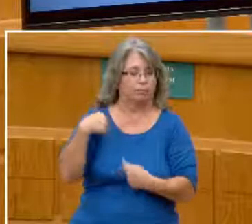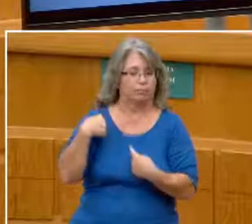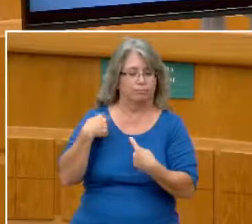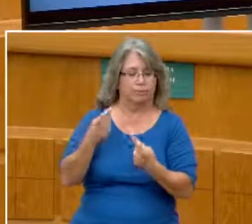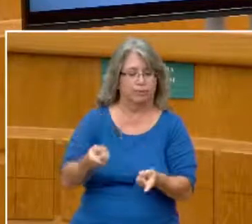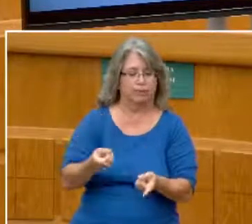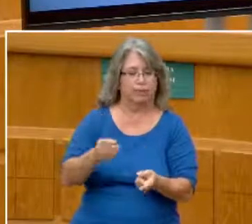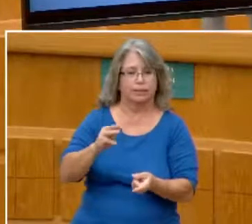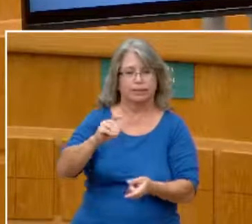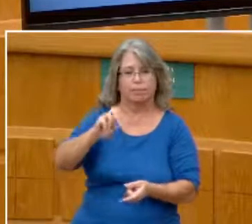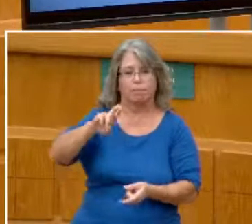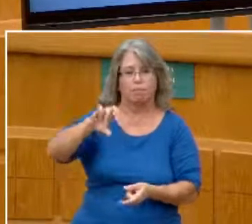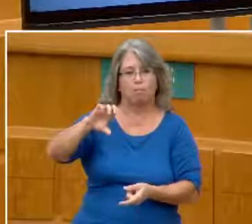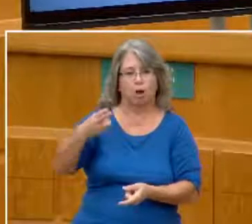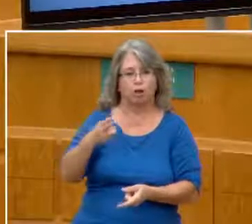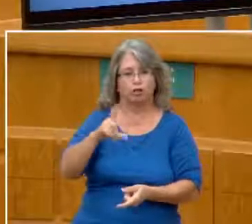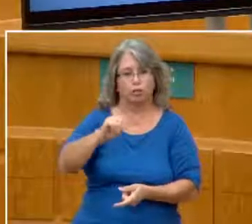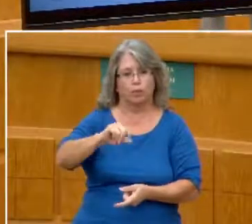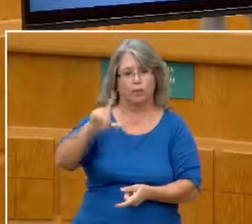of 2020.